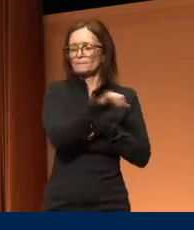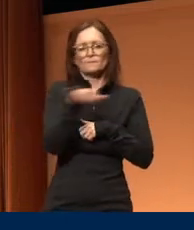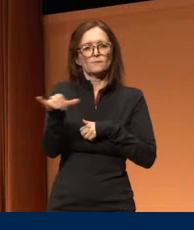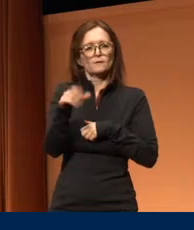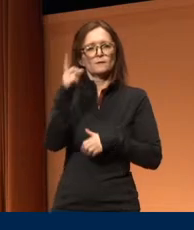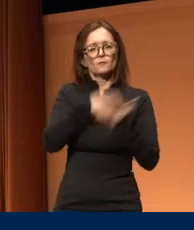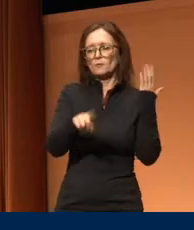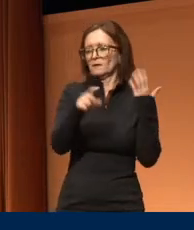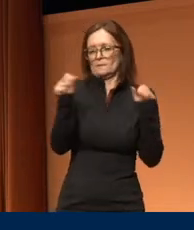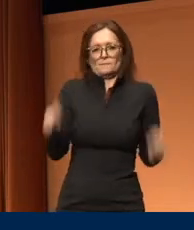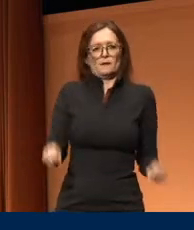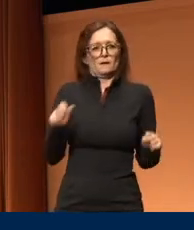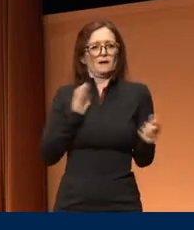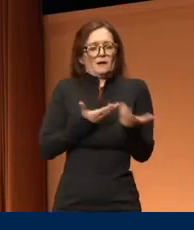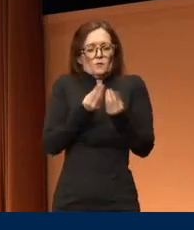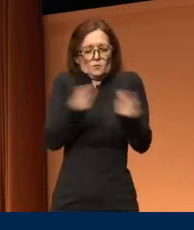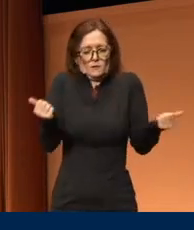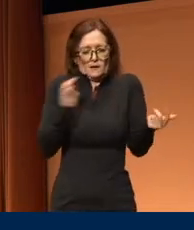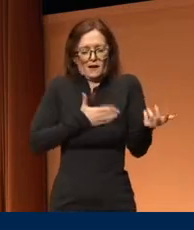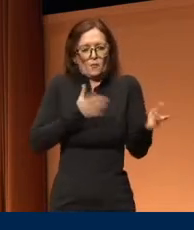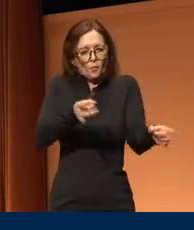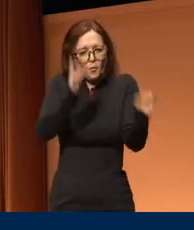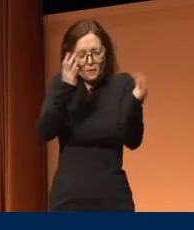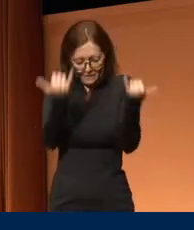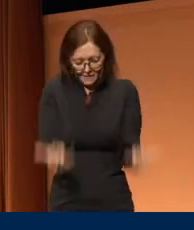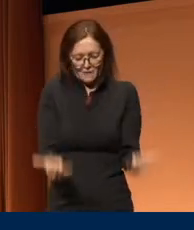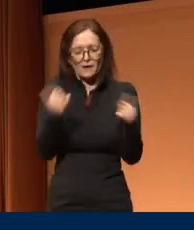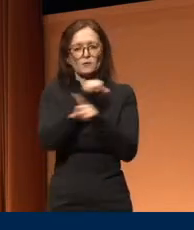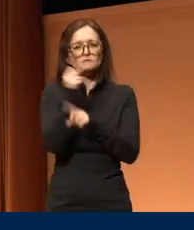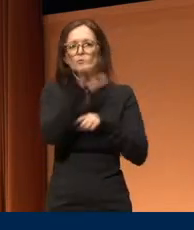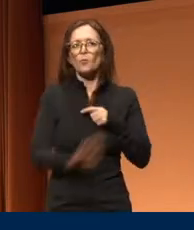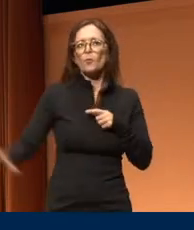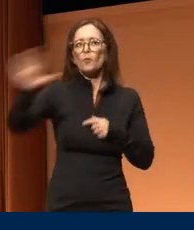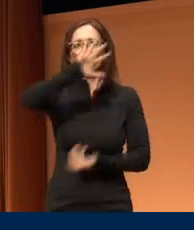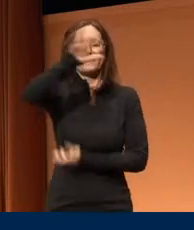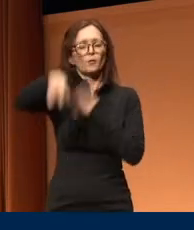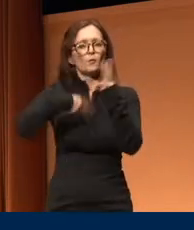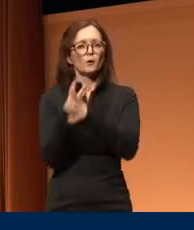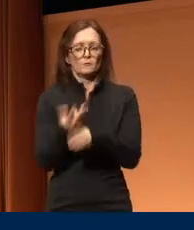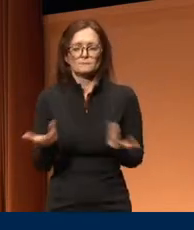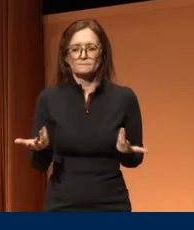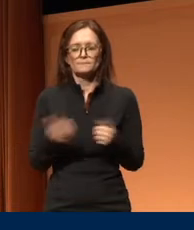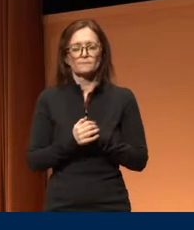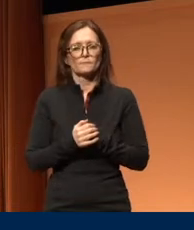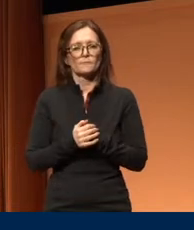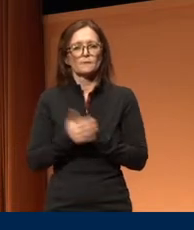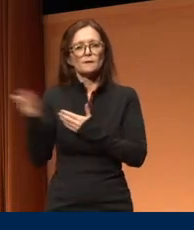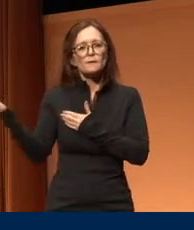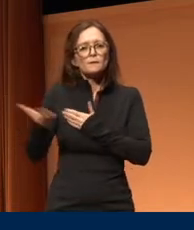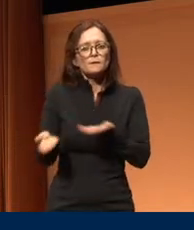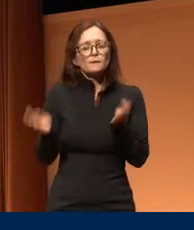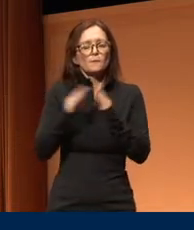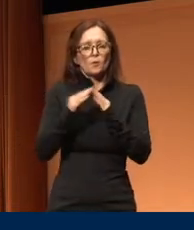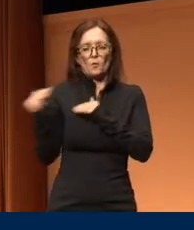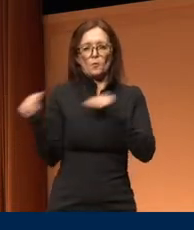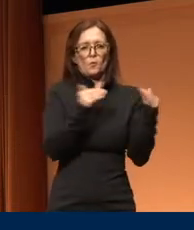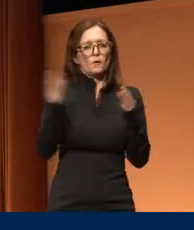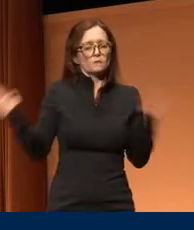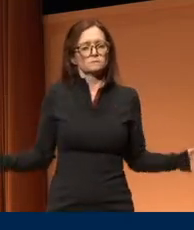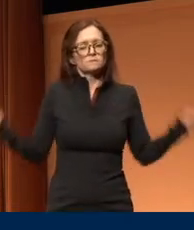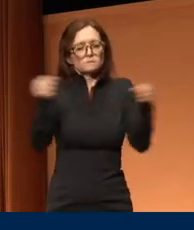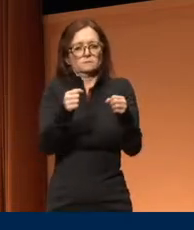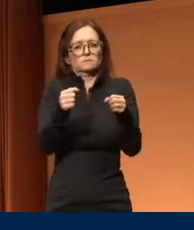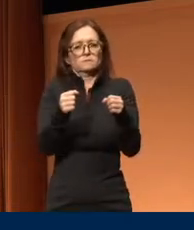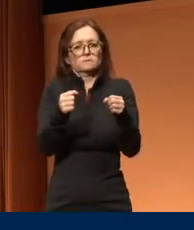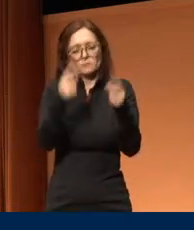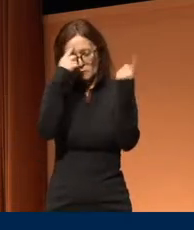What could possibly cure such miserable states of affairs in the world and bring warring sides towards